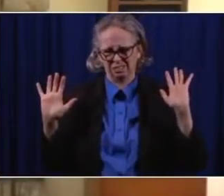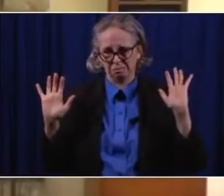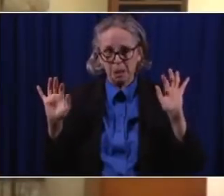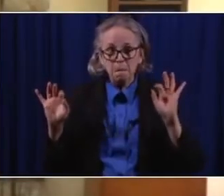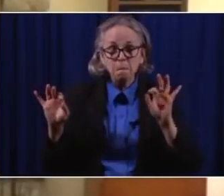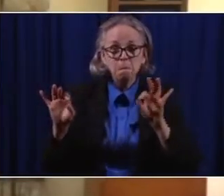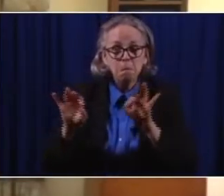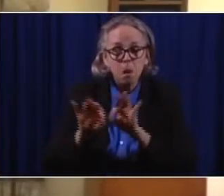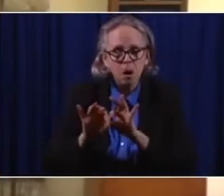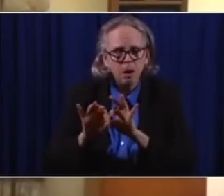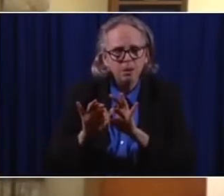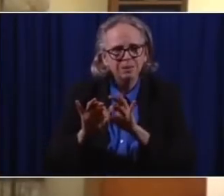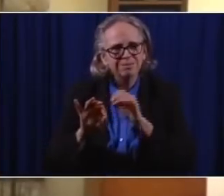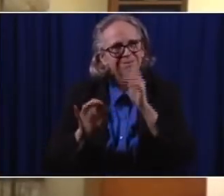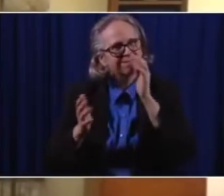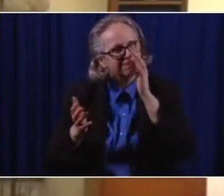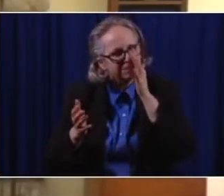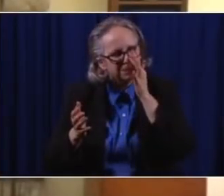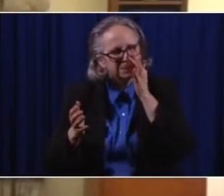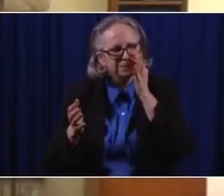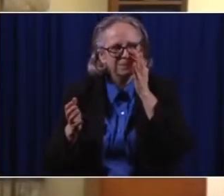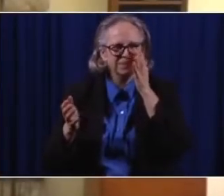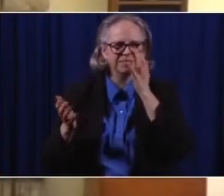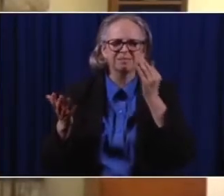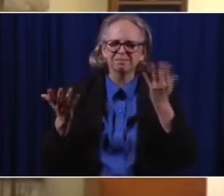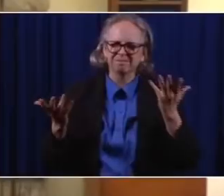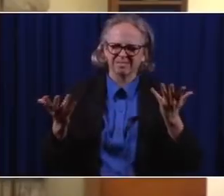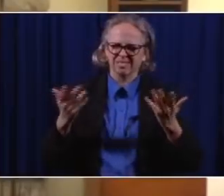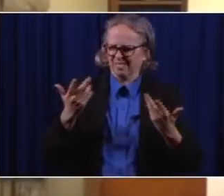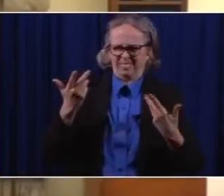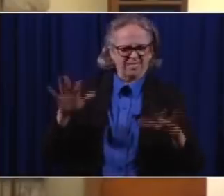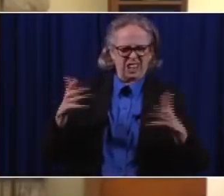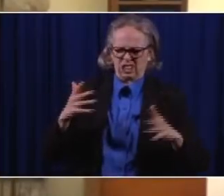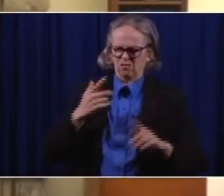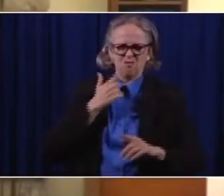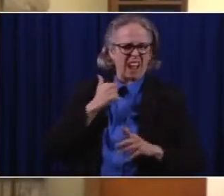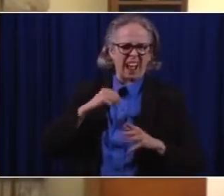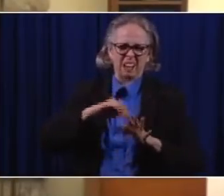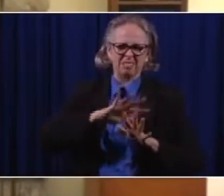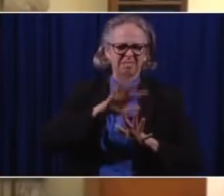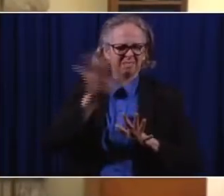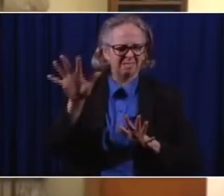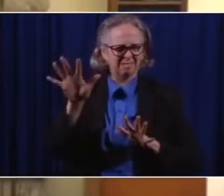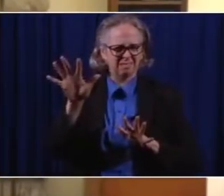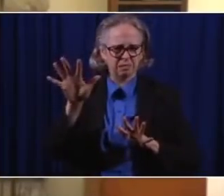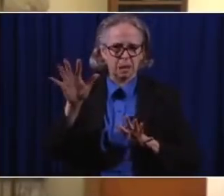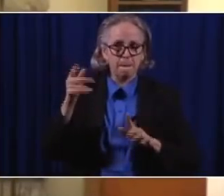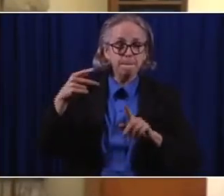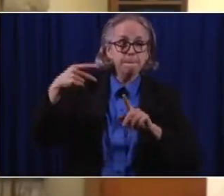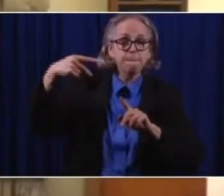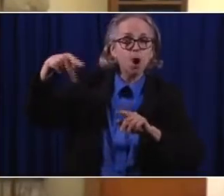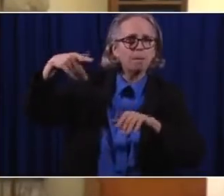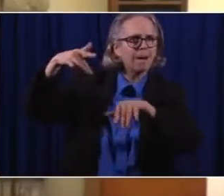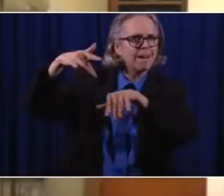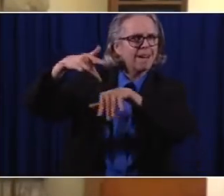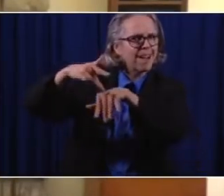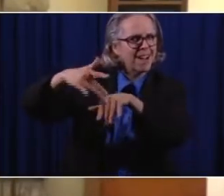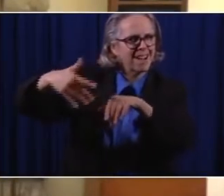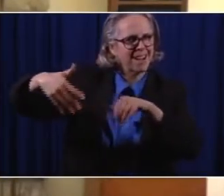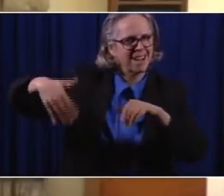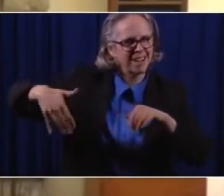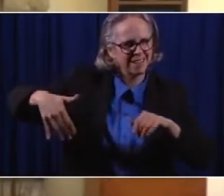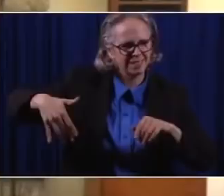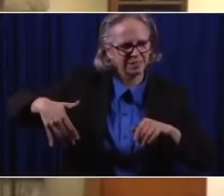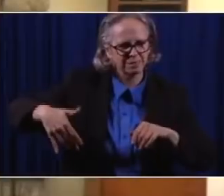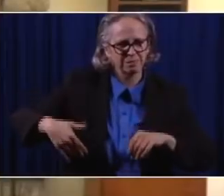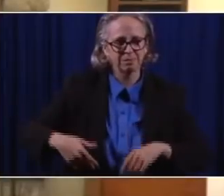to the purple indicates, and we're not to purple, although we have 2 counties that have the alarm